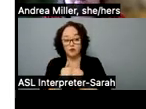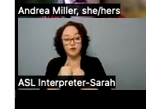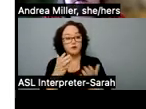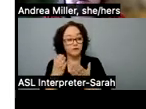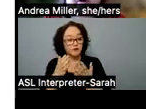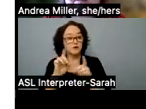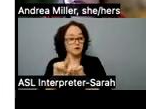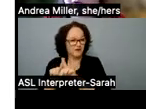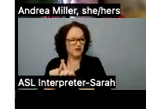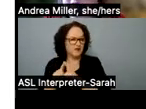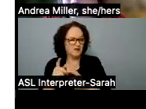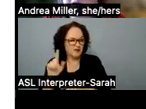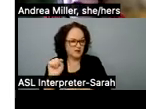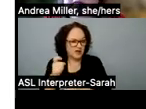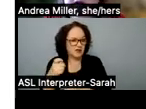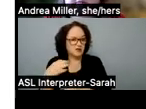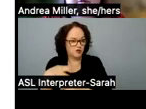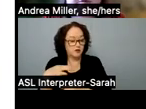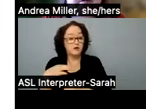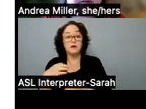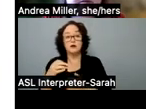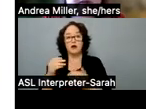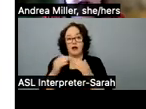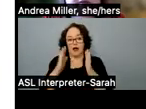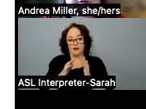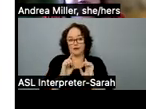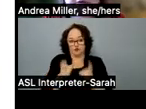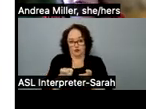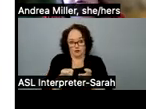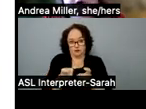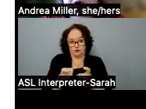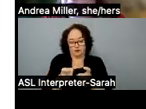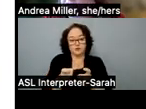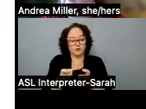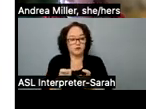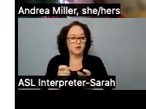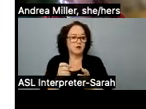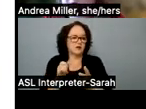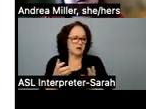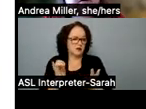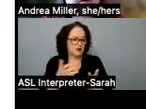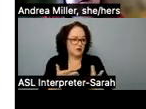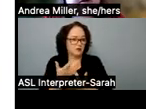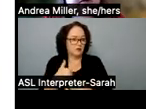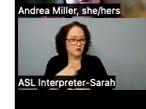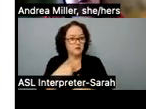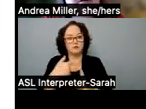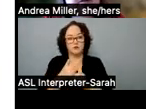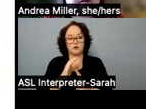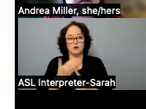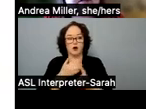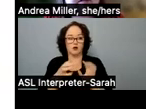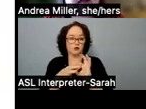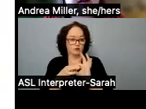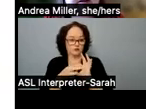are provided through housing grants that come through Doves and through our coalition. If you want to go to